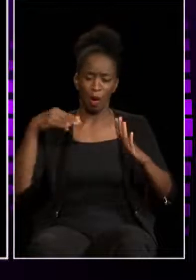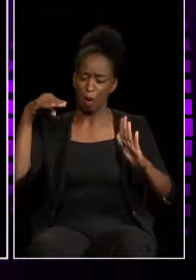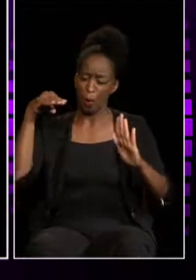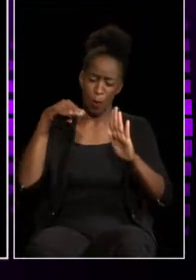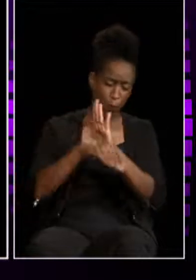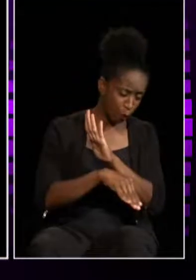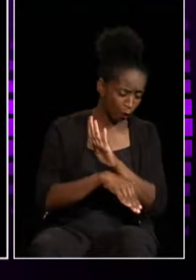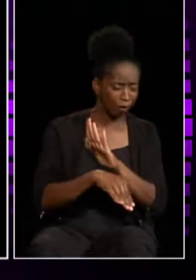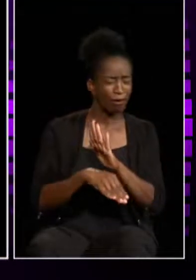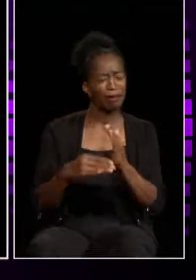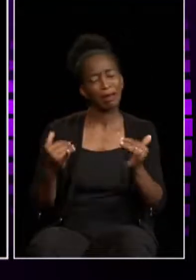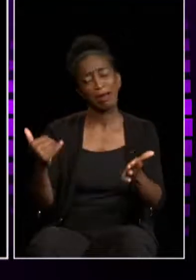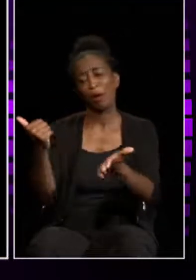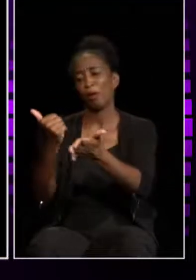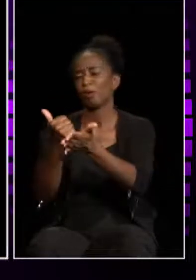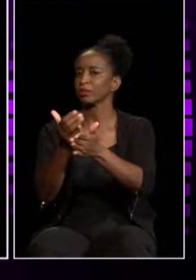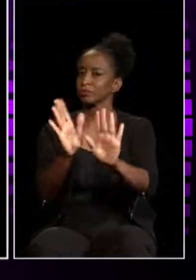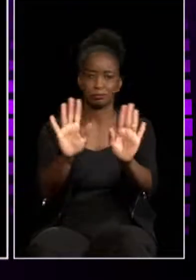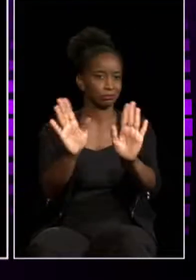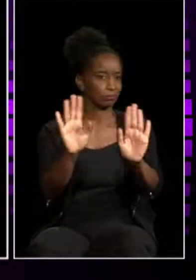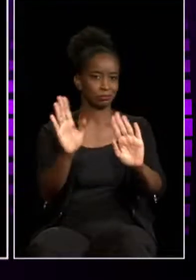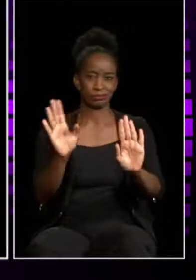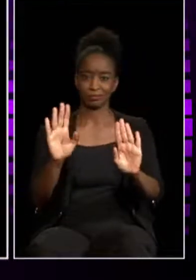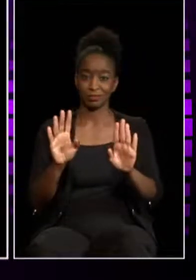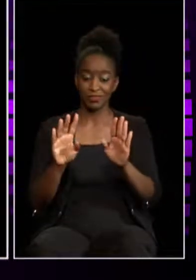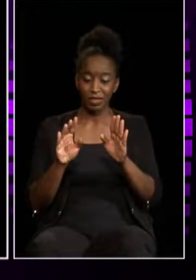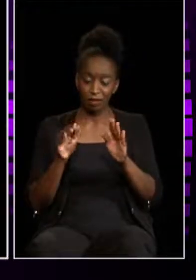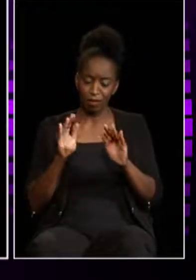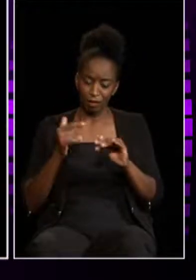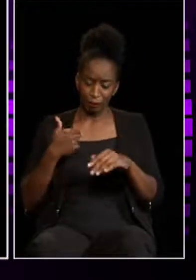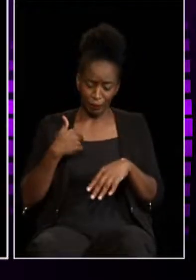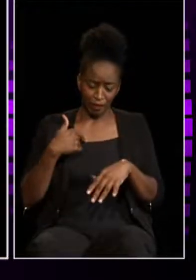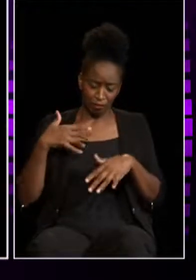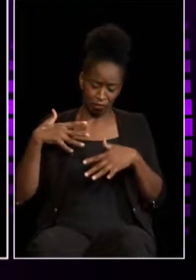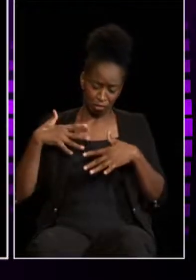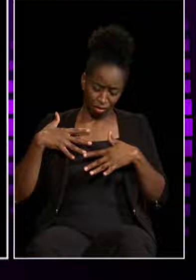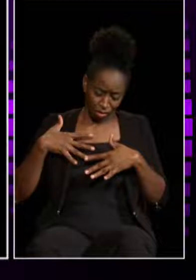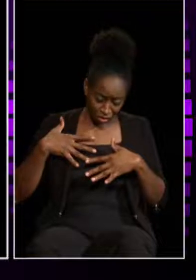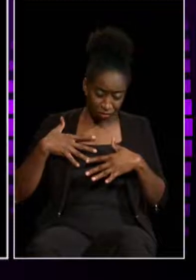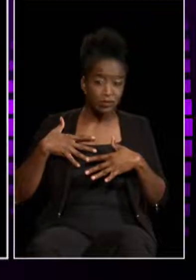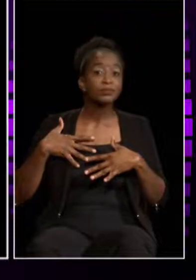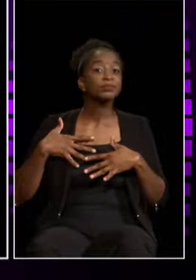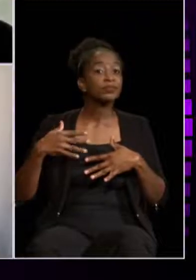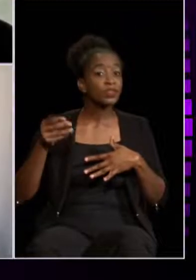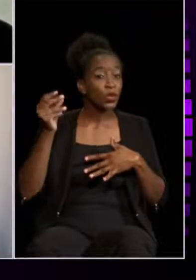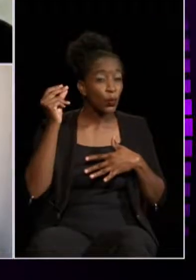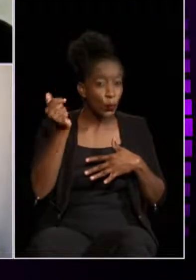counseling. If you think that you may have a problem that you need assistance with, reach out to someone.